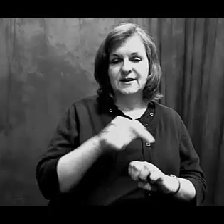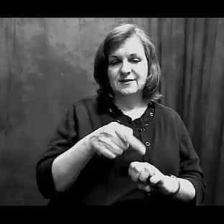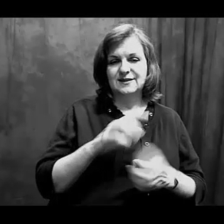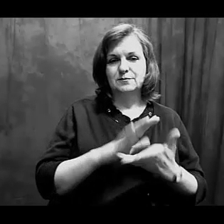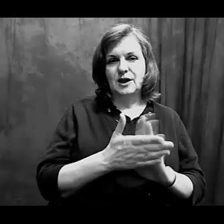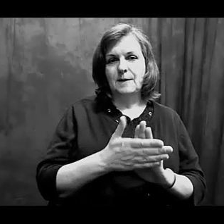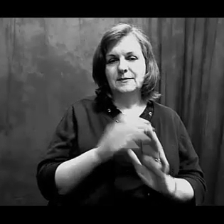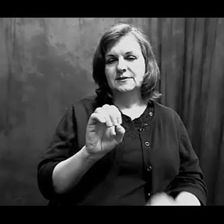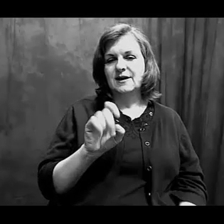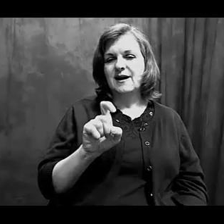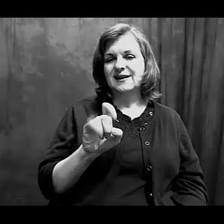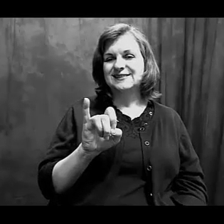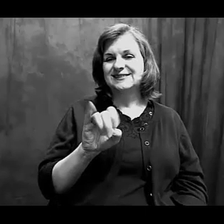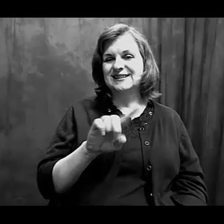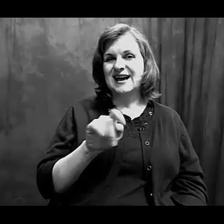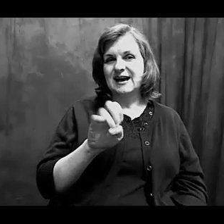electrons,